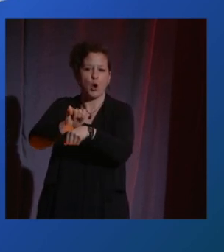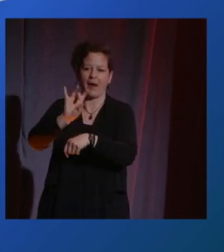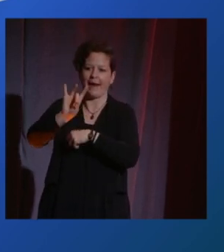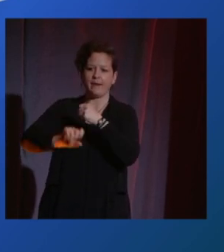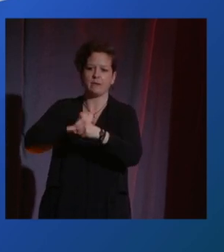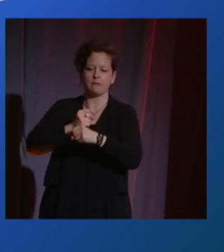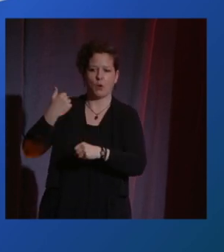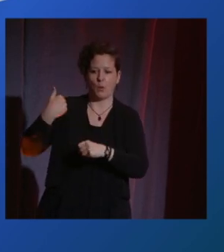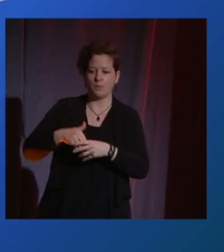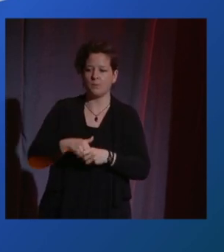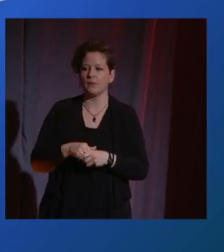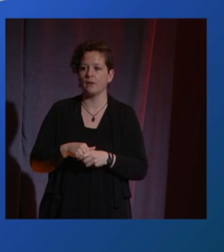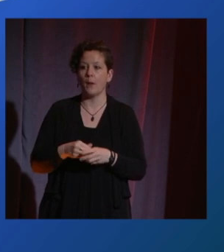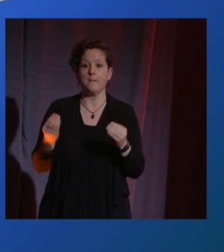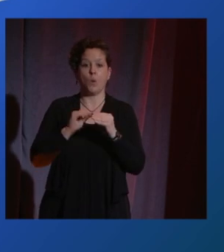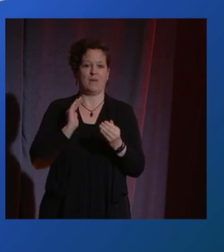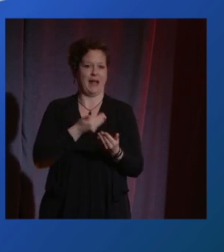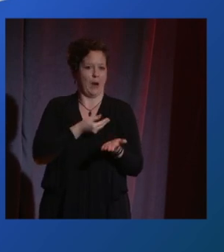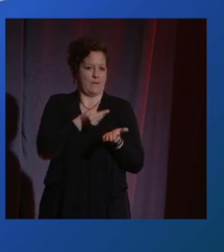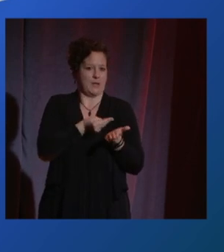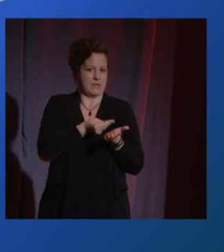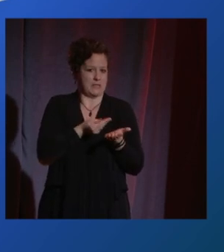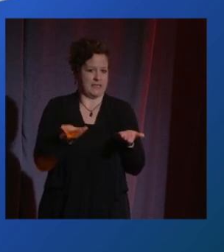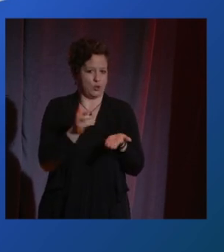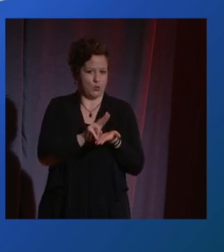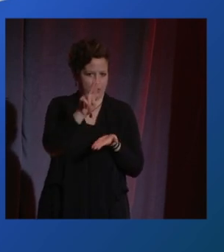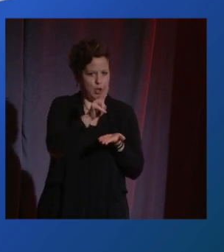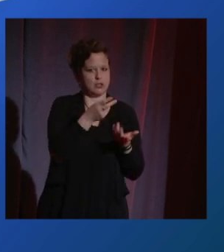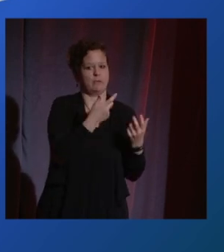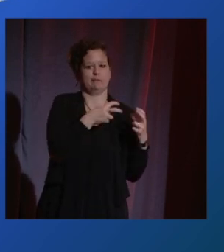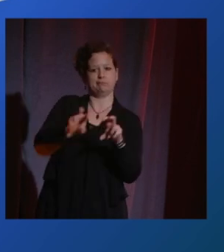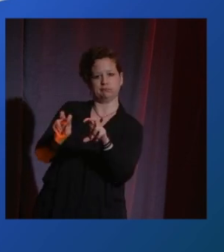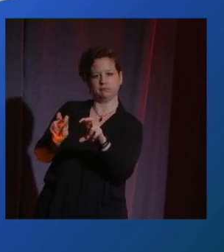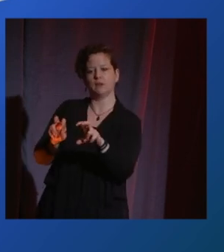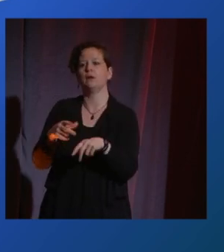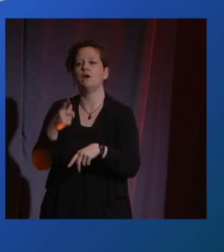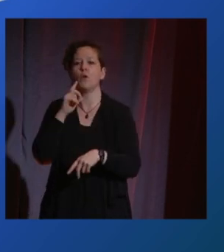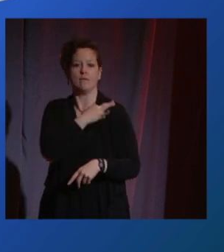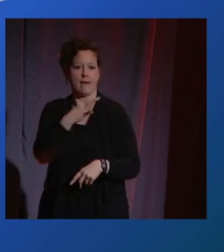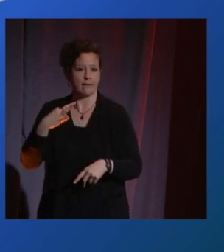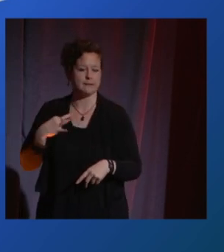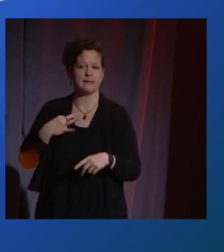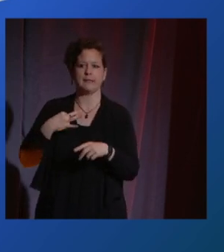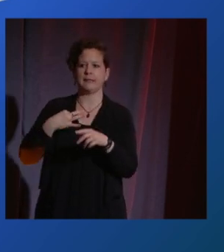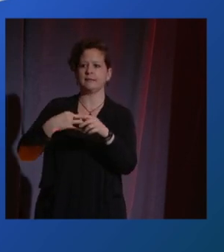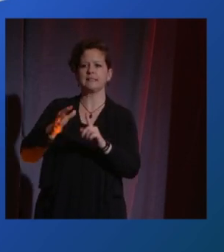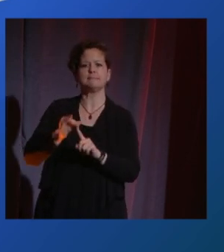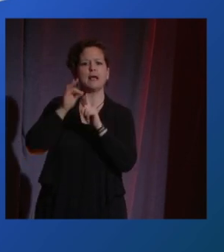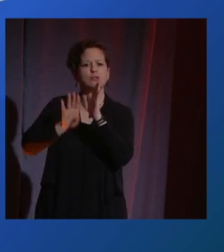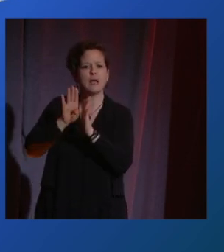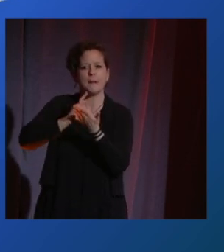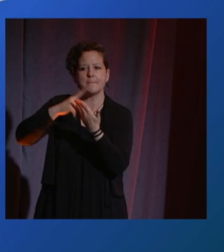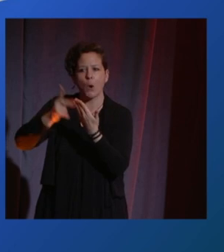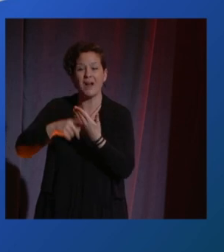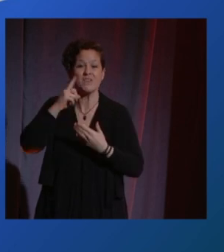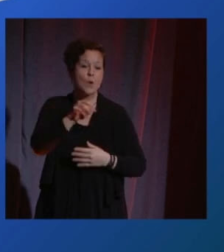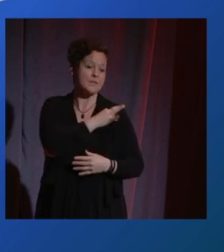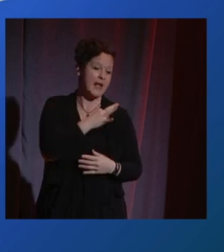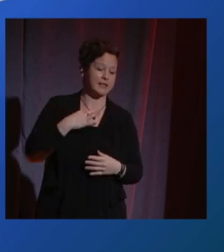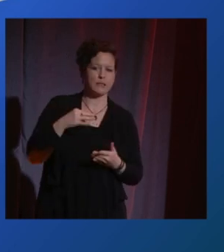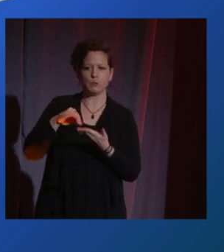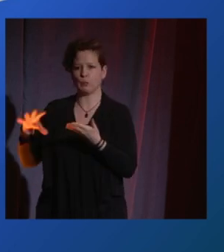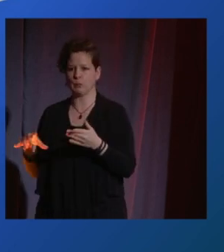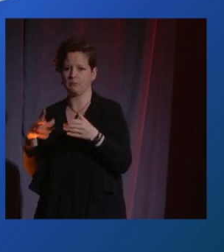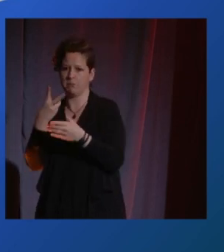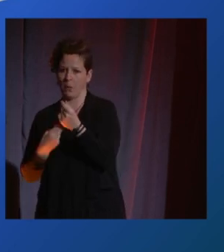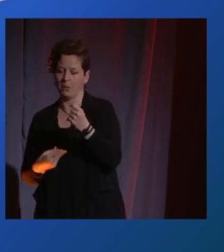more University resources to support this sort of research The Faculty develop new programs train students and then we realized